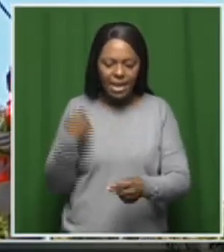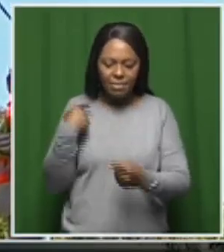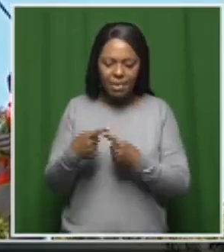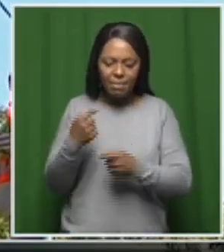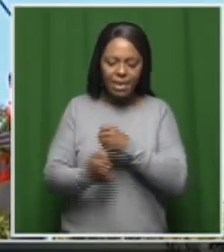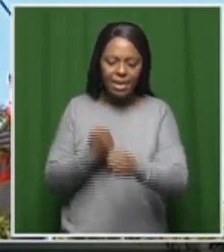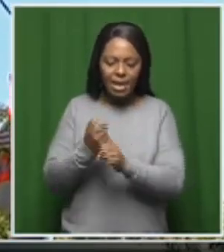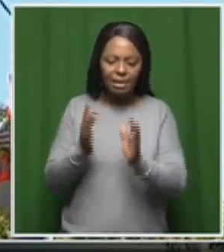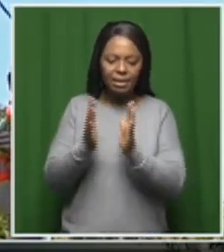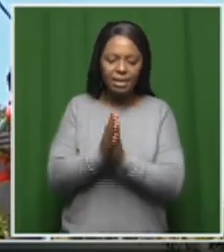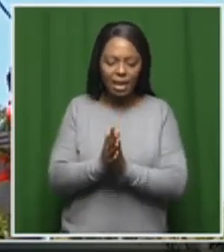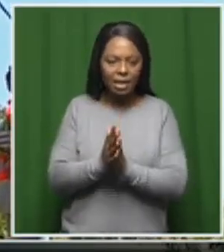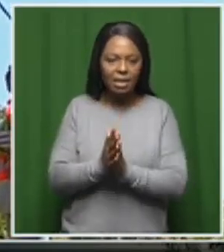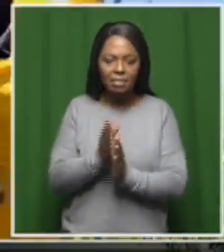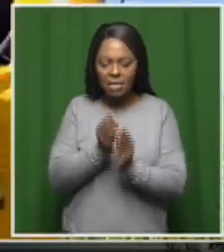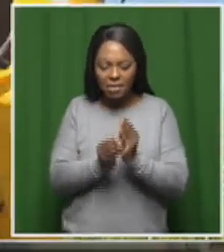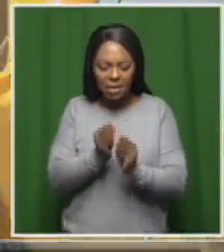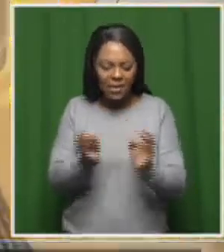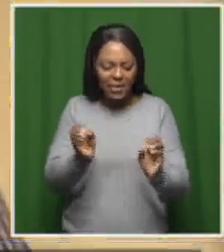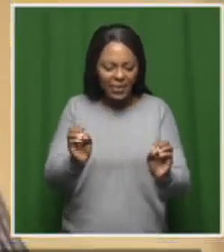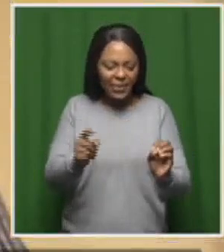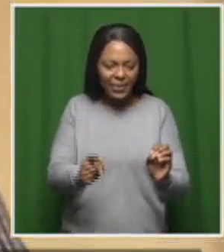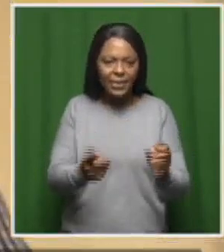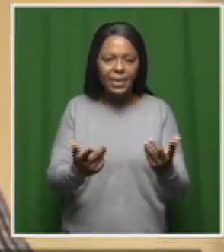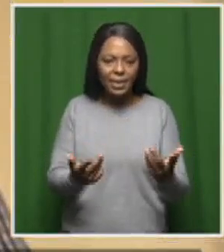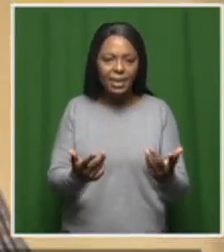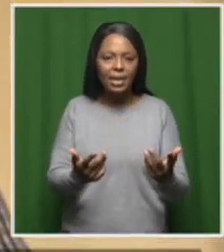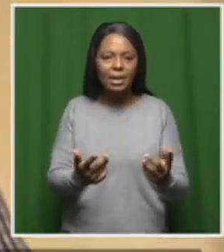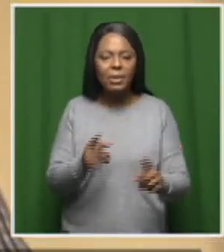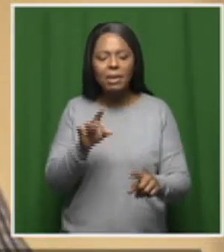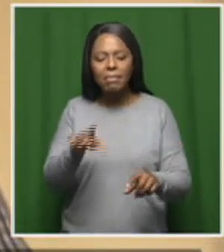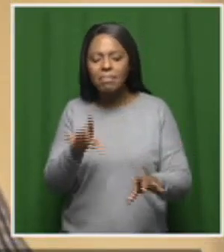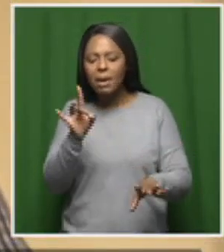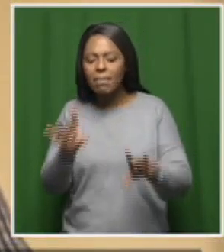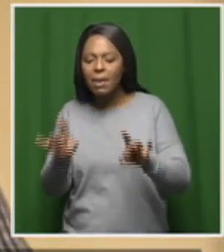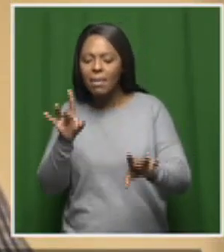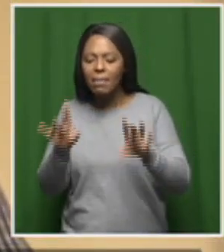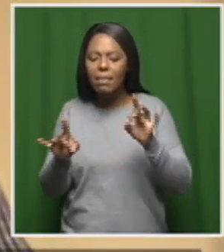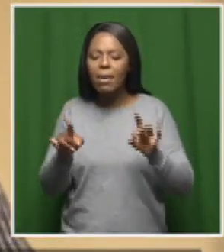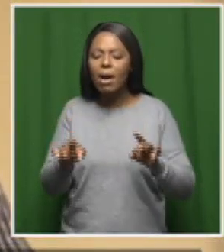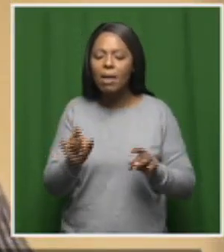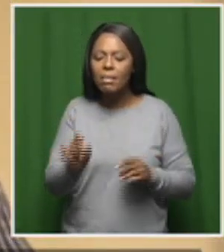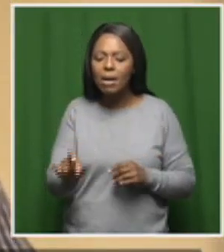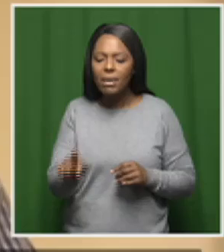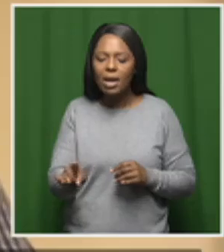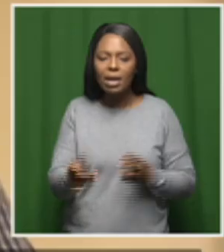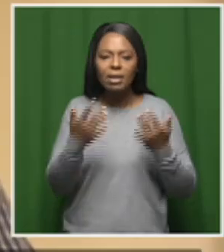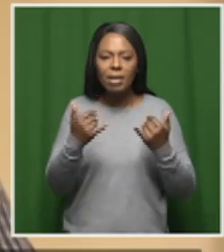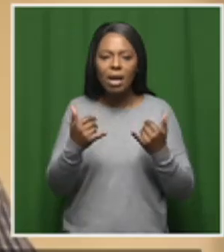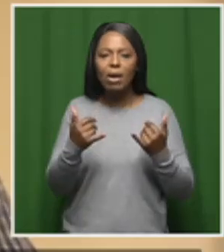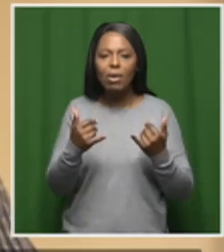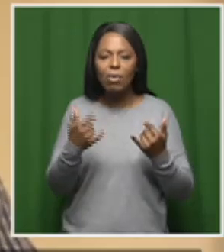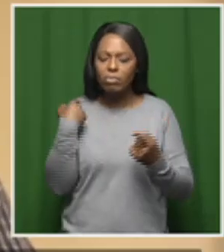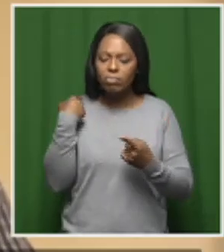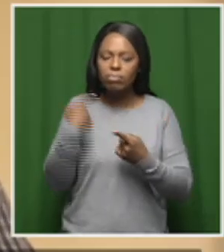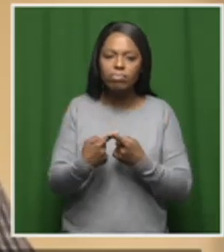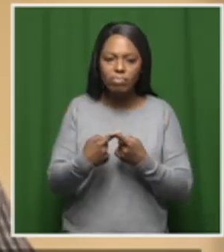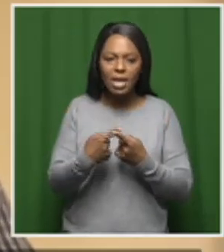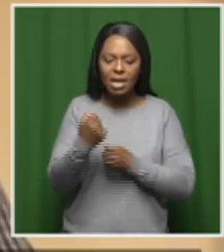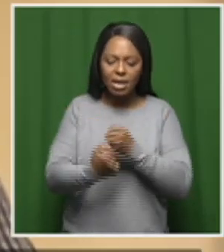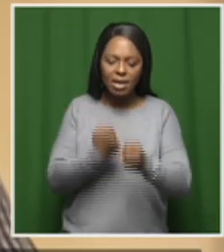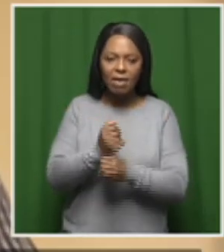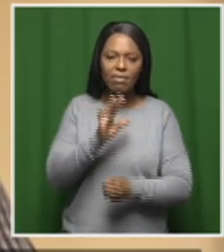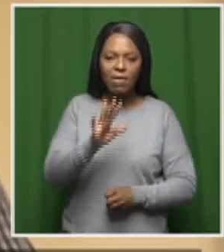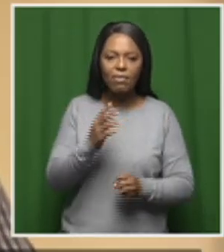realized, the analysis showed that this group of customers that have never been touched in the last 5 to 10